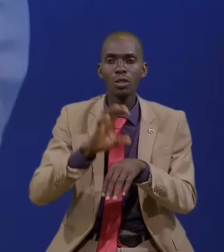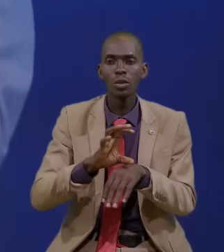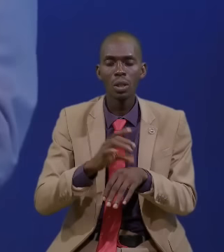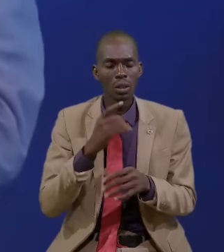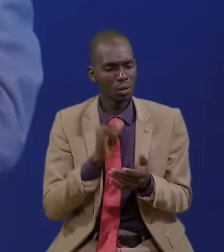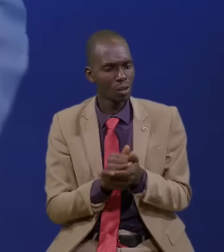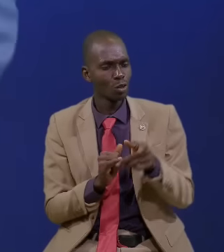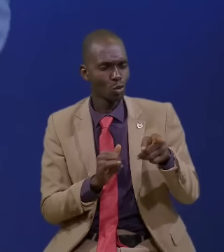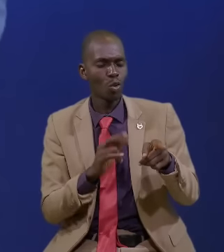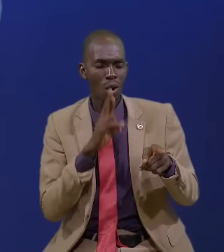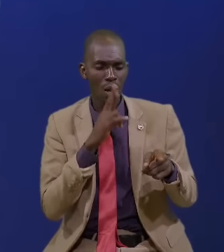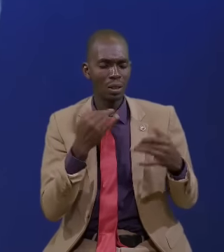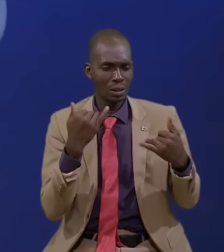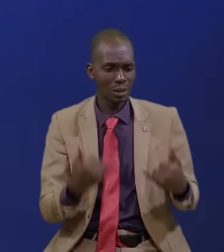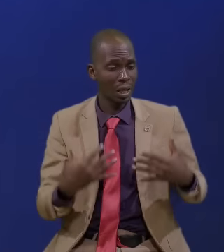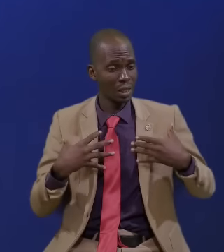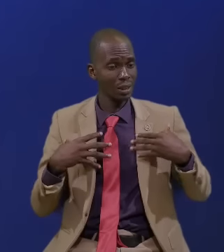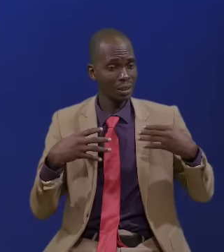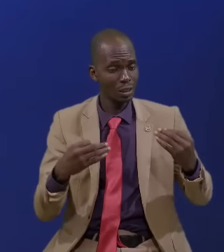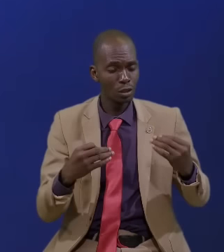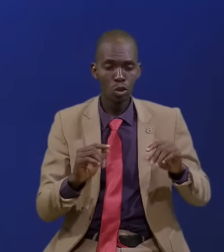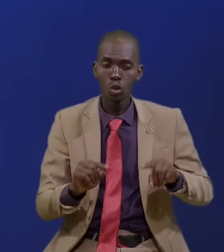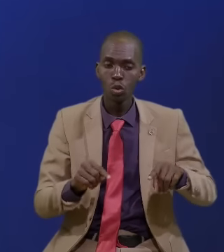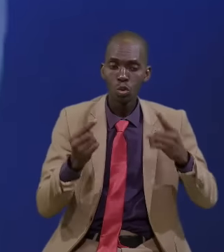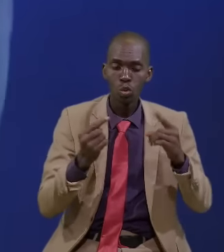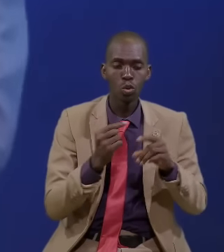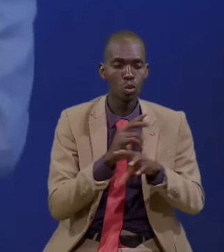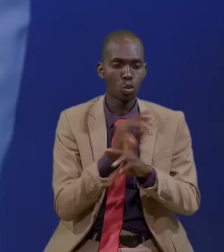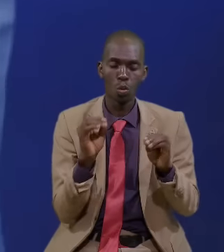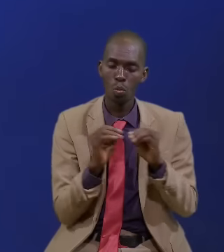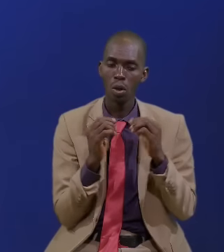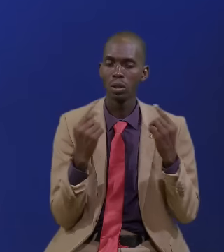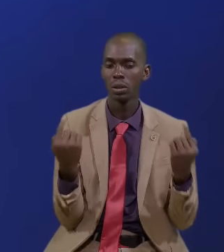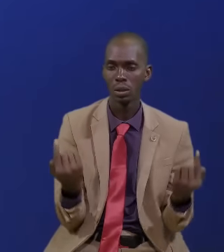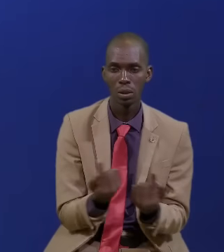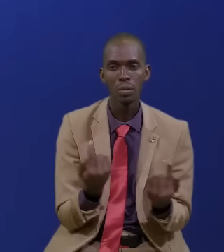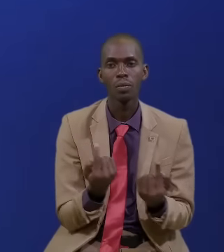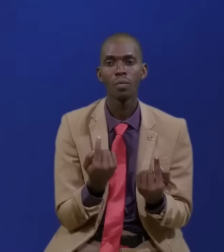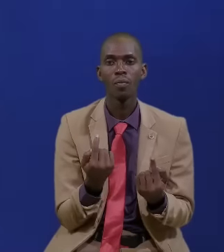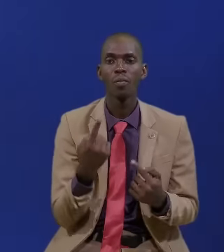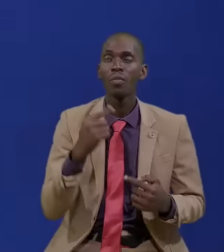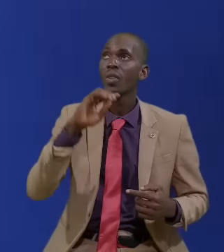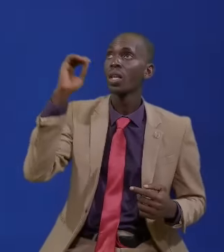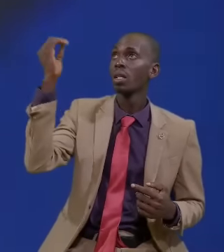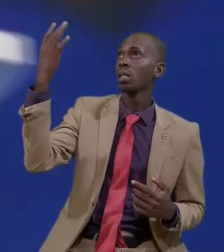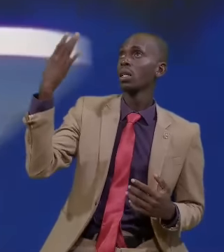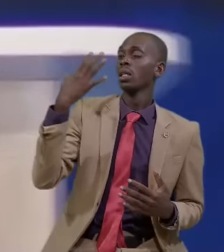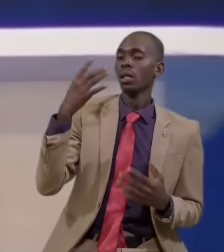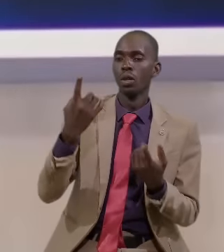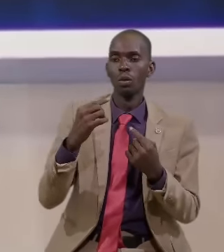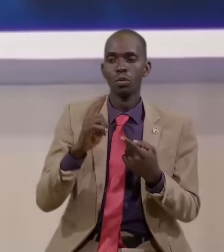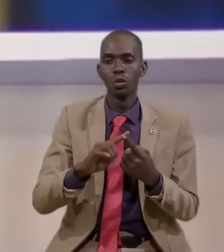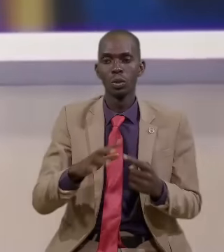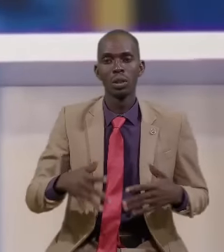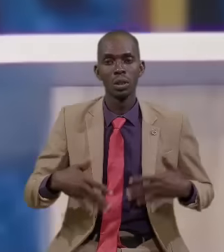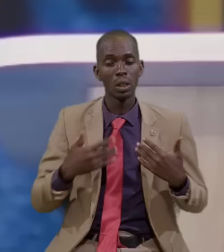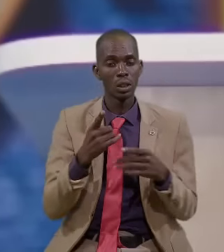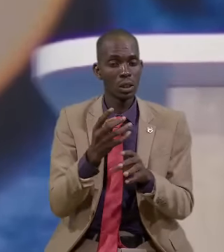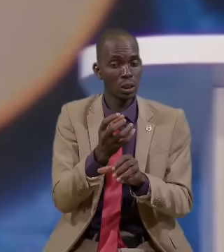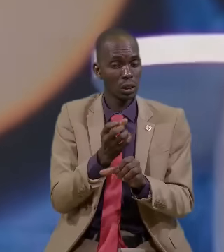whole, sin no more. The grace had come to his life. He got healing, he